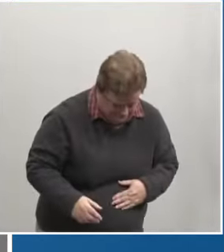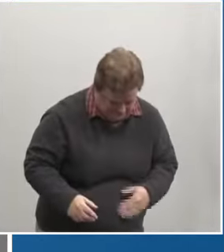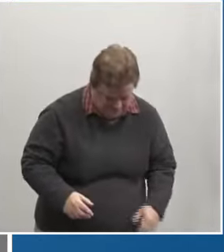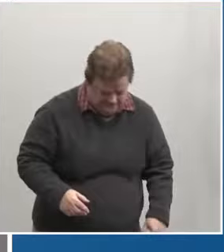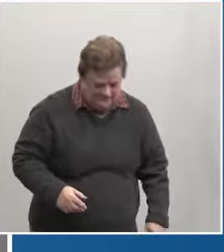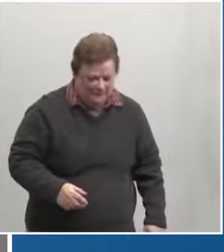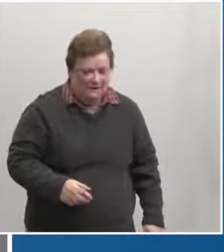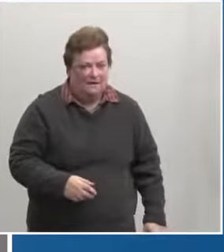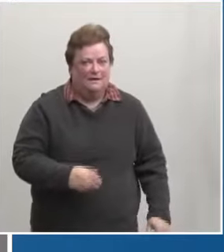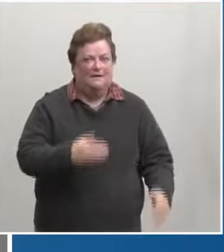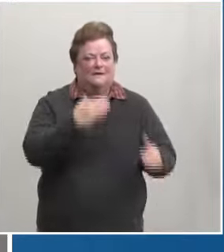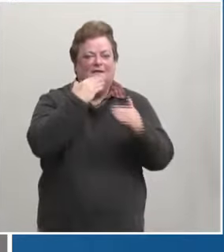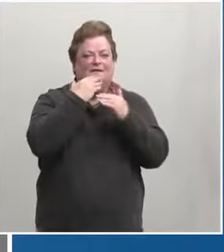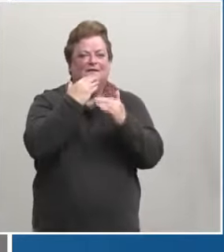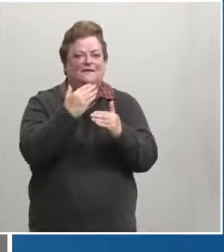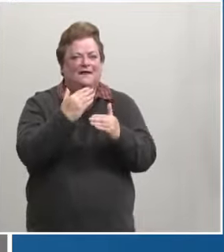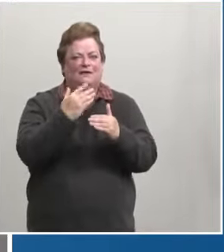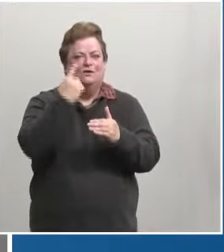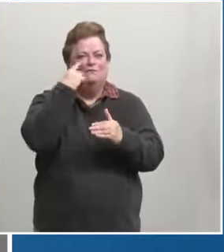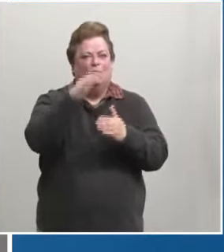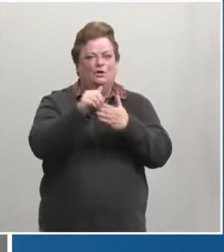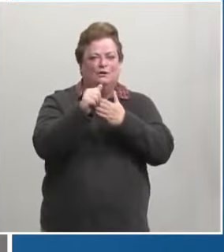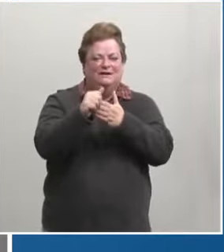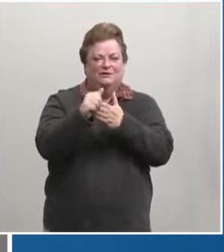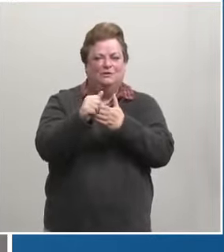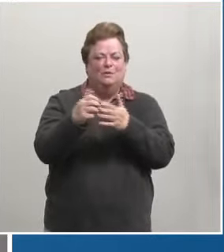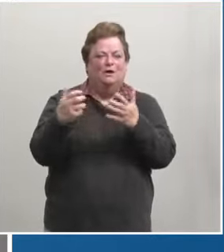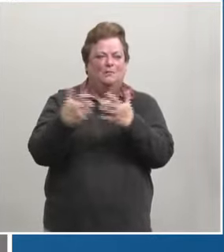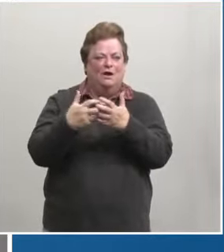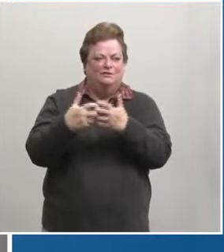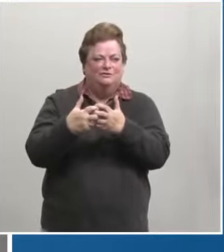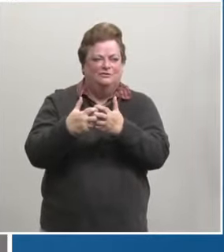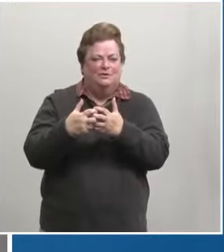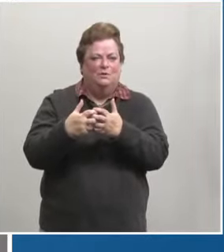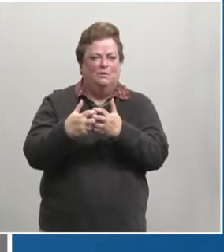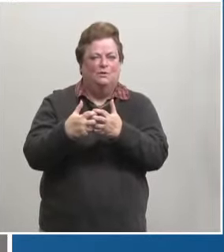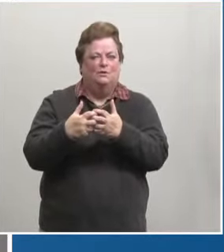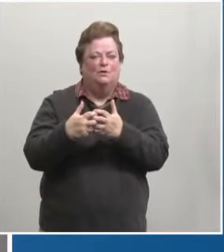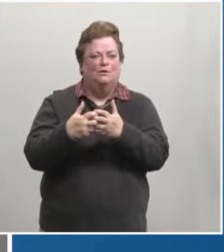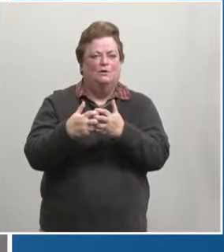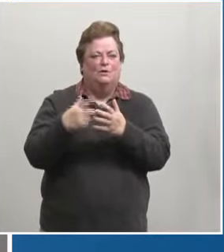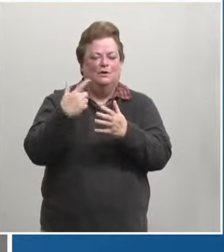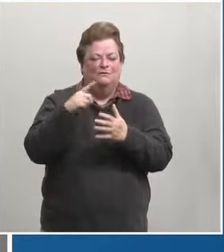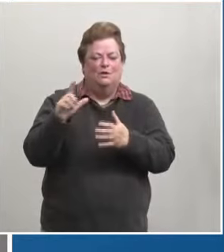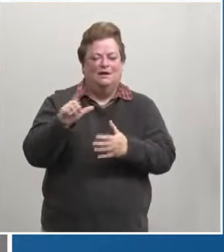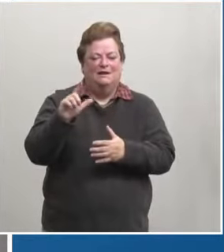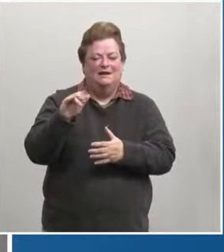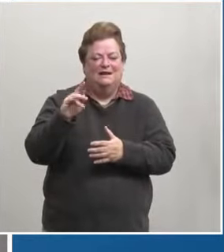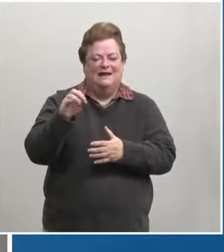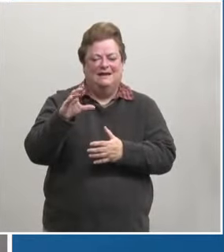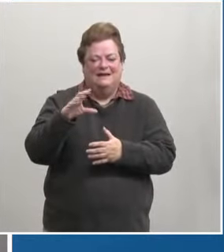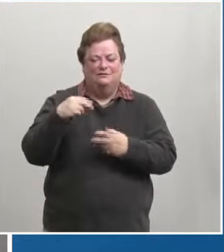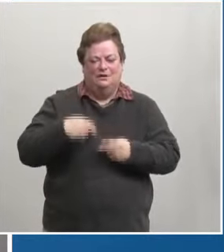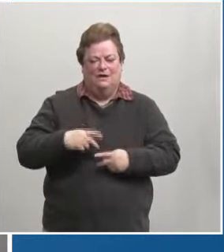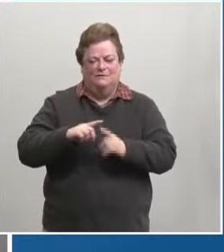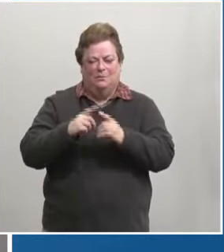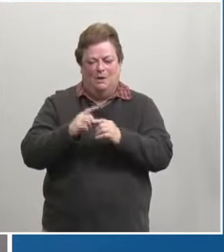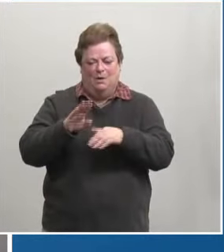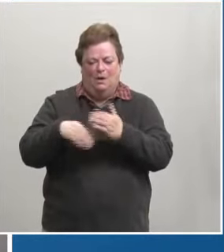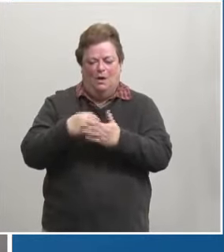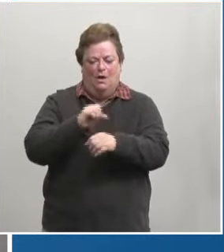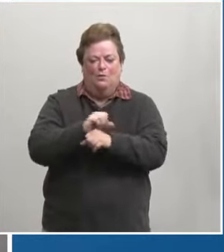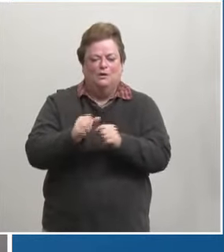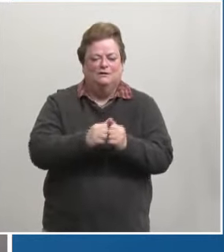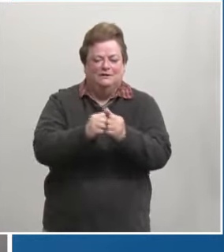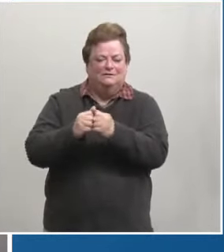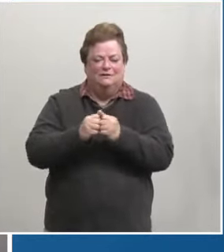Thank you so much, Chancellor Green. Thank you for your leadership, for your partnership with our team at the Lincoln Lancaster County Health Department. And we are